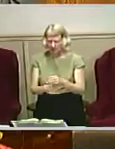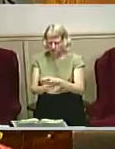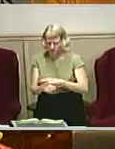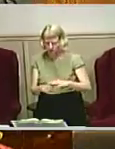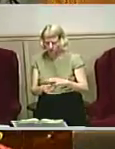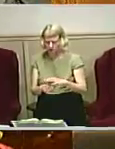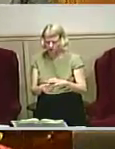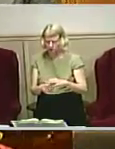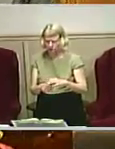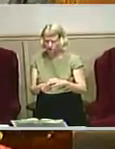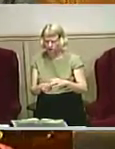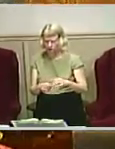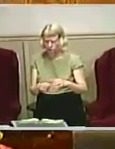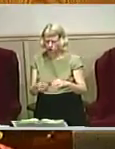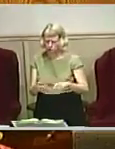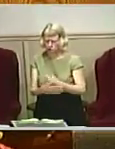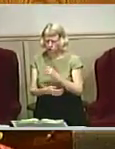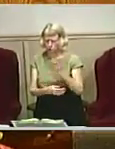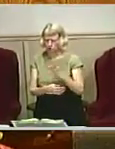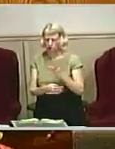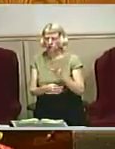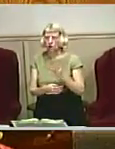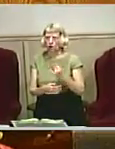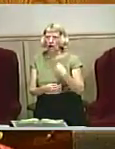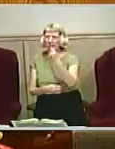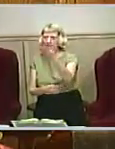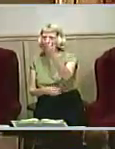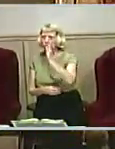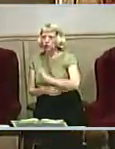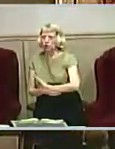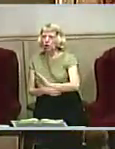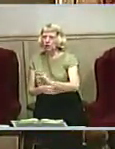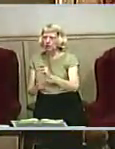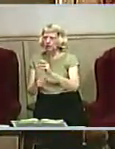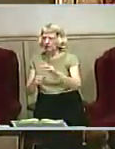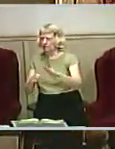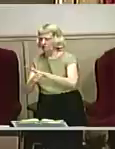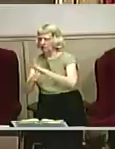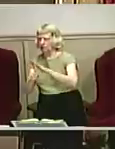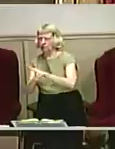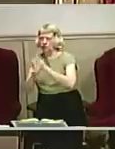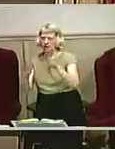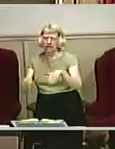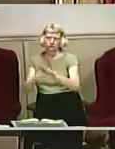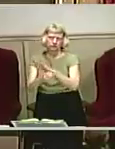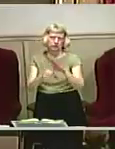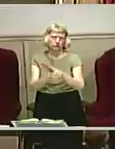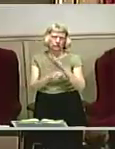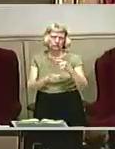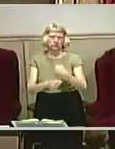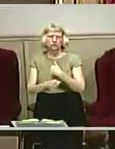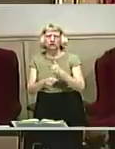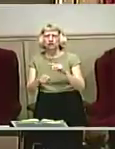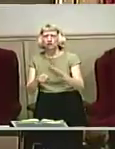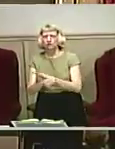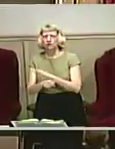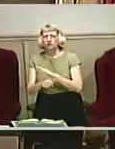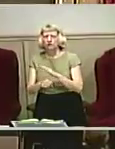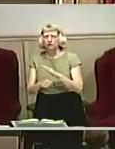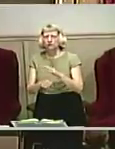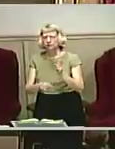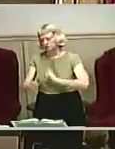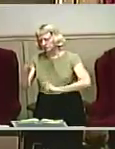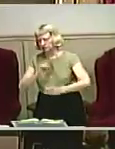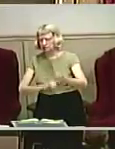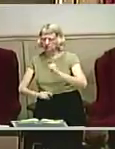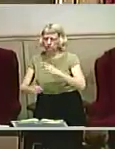reason we're given. We shouldn't be given to God, because if I give to God, then He's going to fill my house. He's going to give me all the